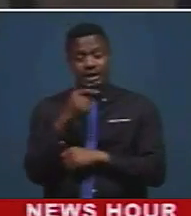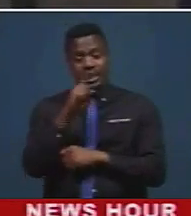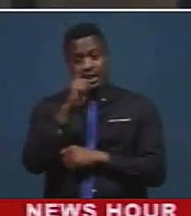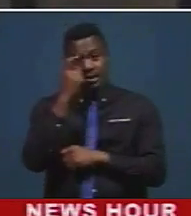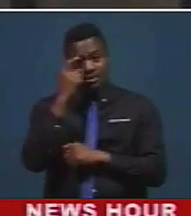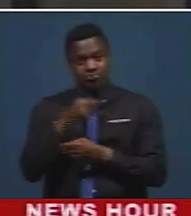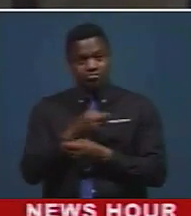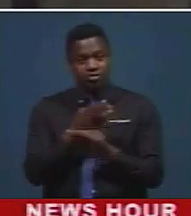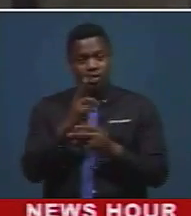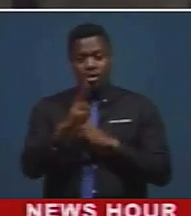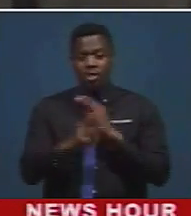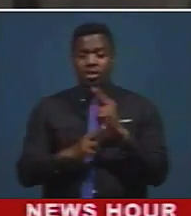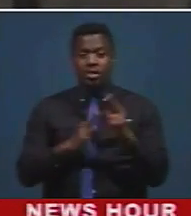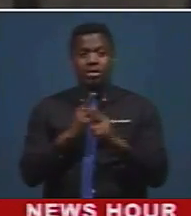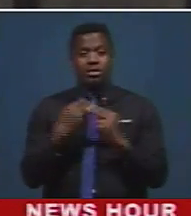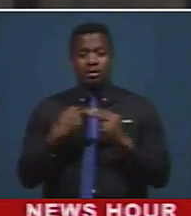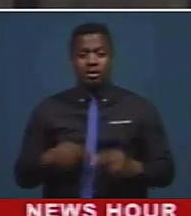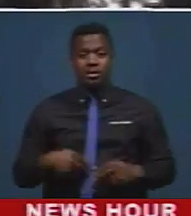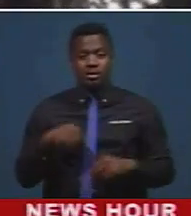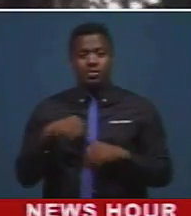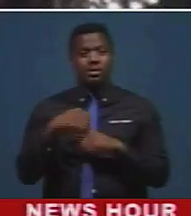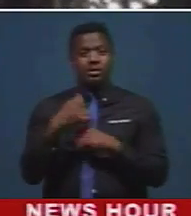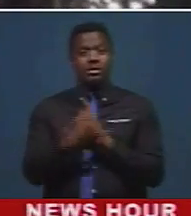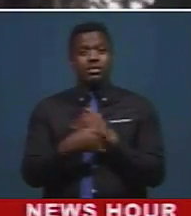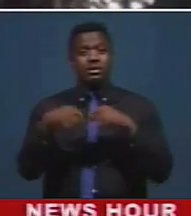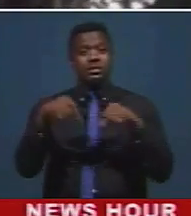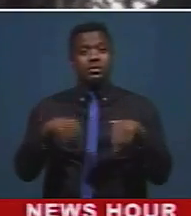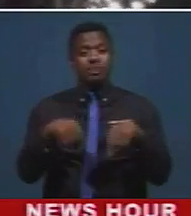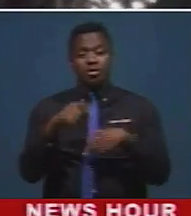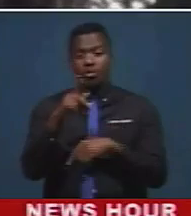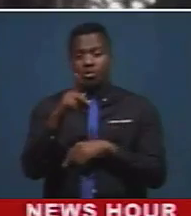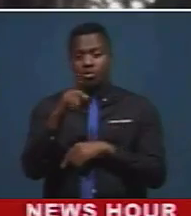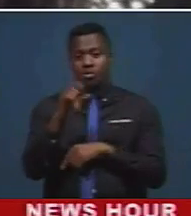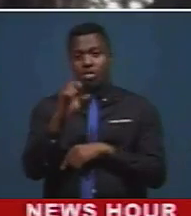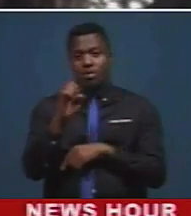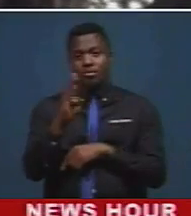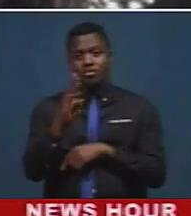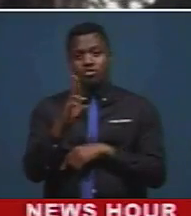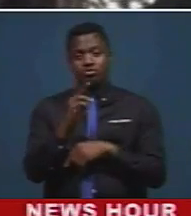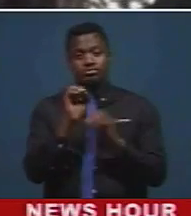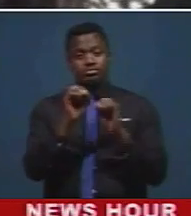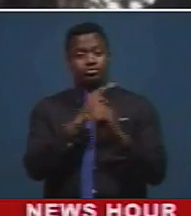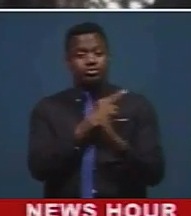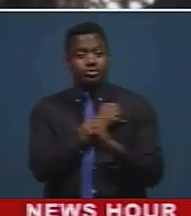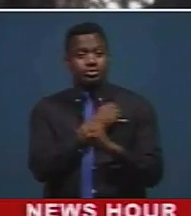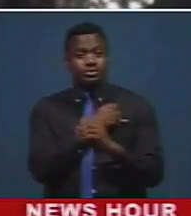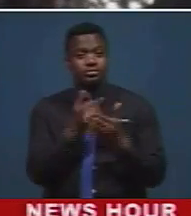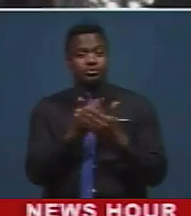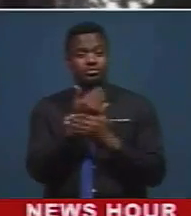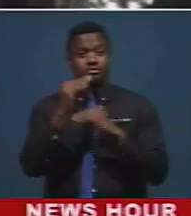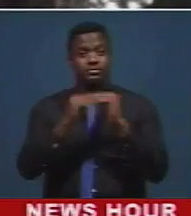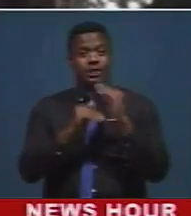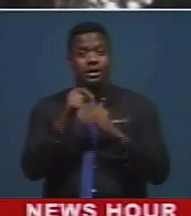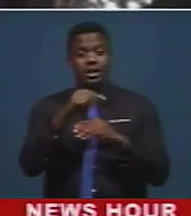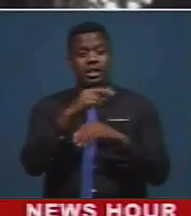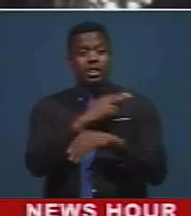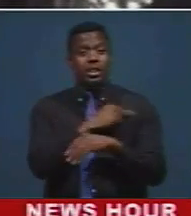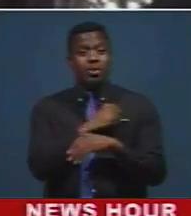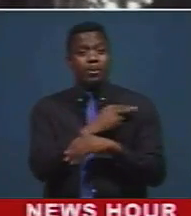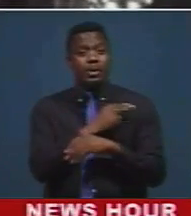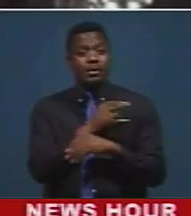will deliver universal health care in the country. Korle-Bu Teaching Hospital, through the construction of these